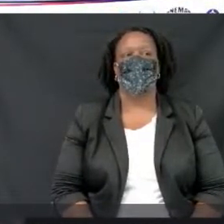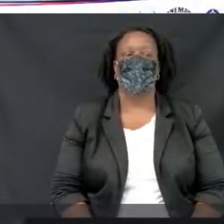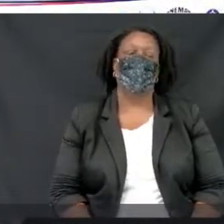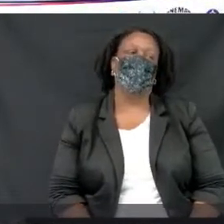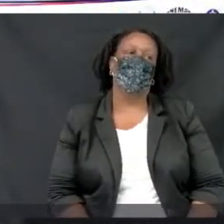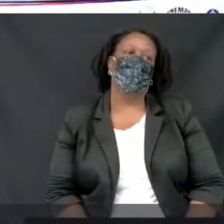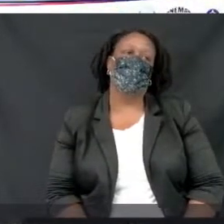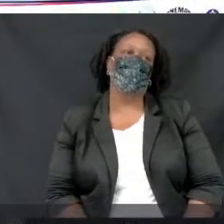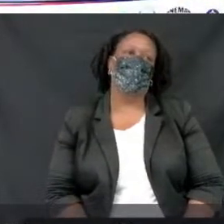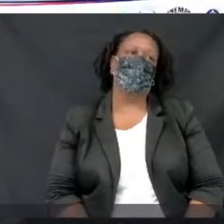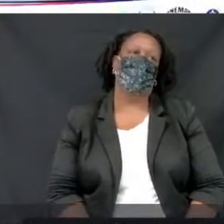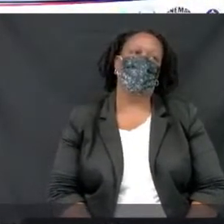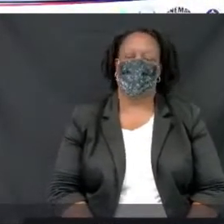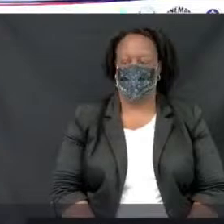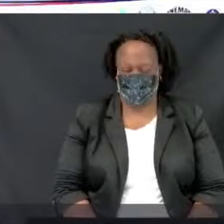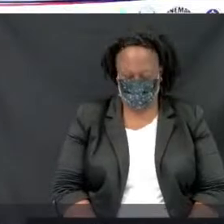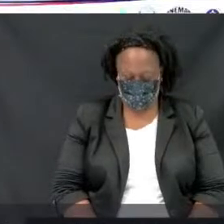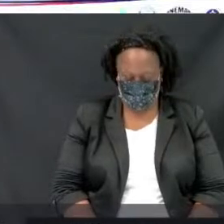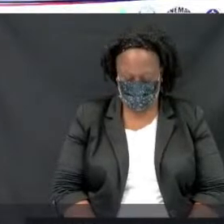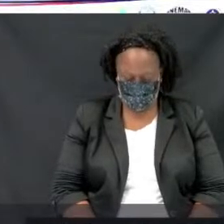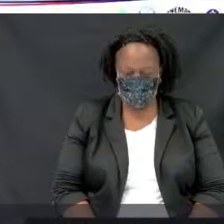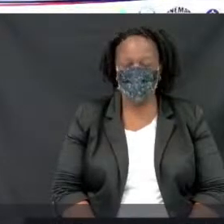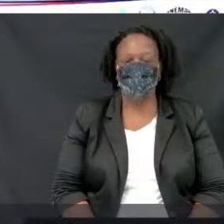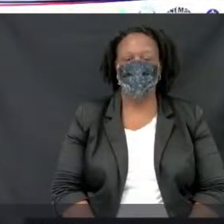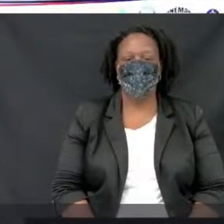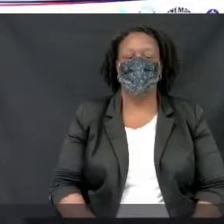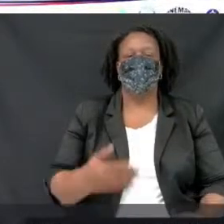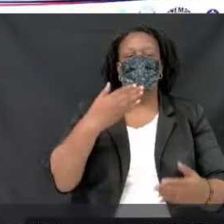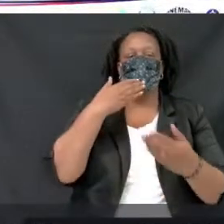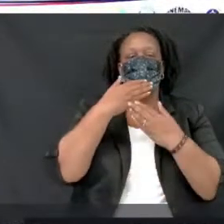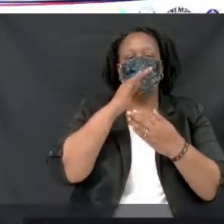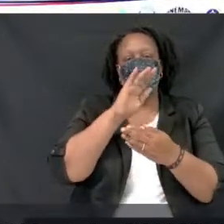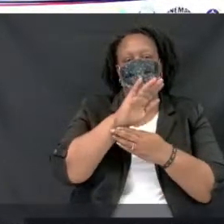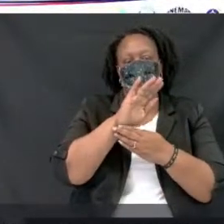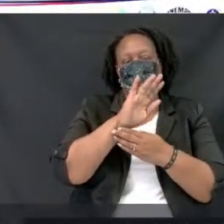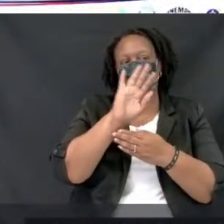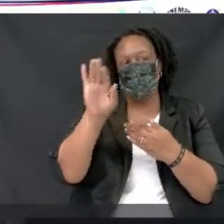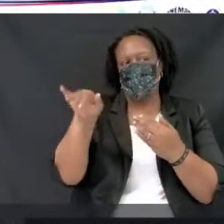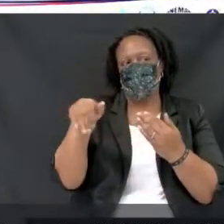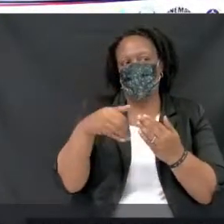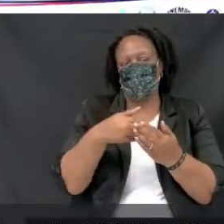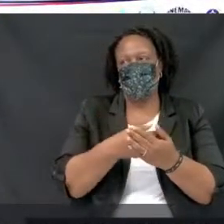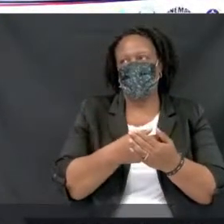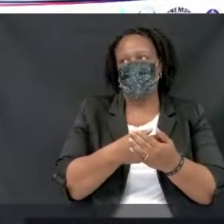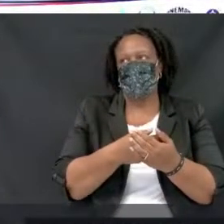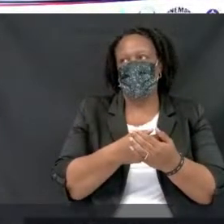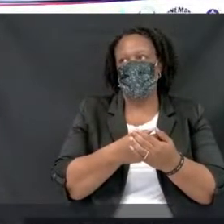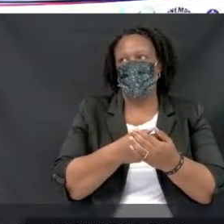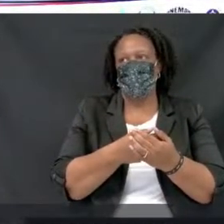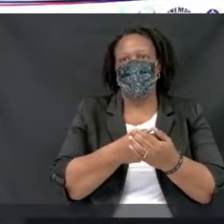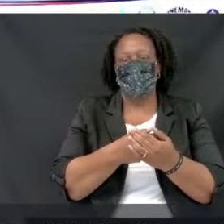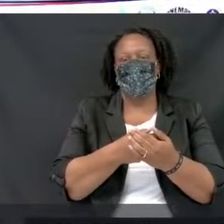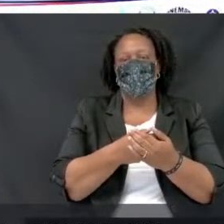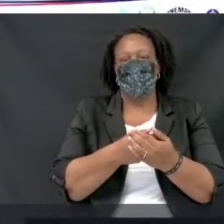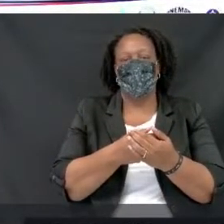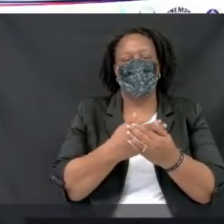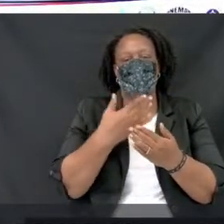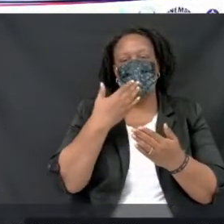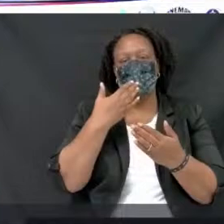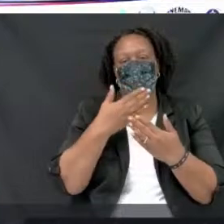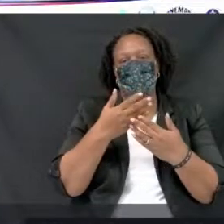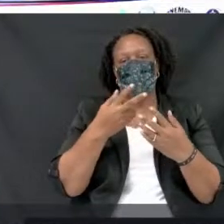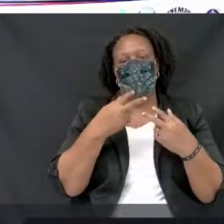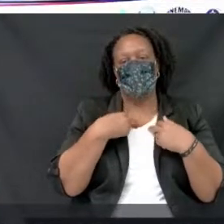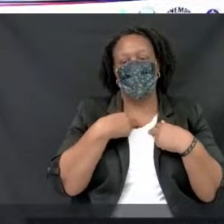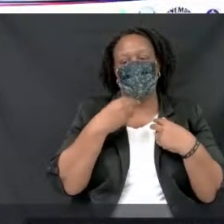Pleasant good evening to all, and Mr. Williams, it's a pleasure to have you back.